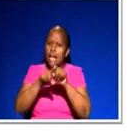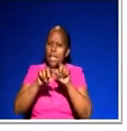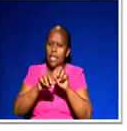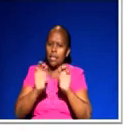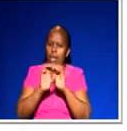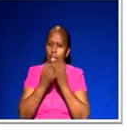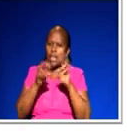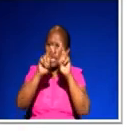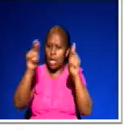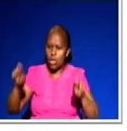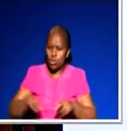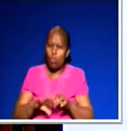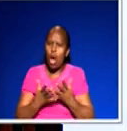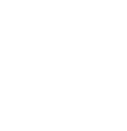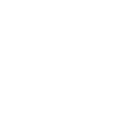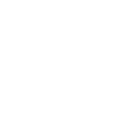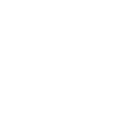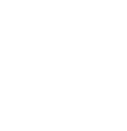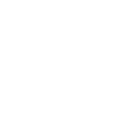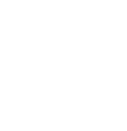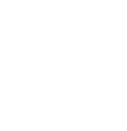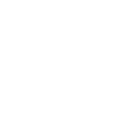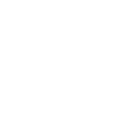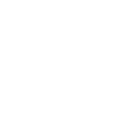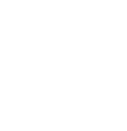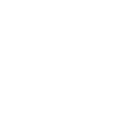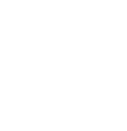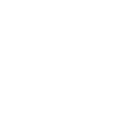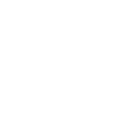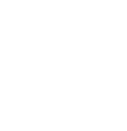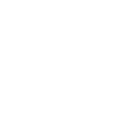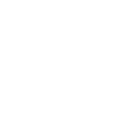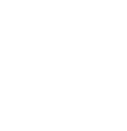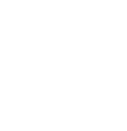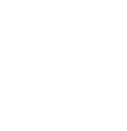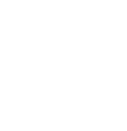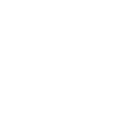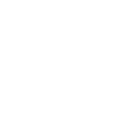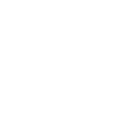or your house. The other